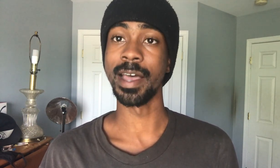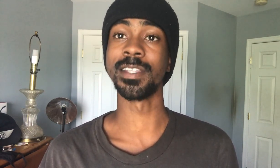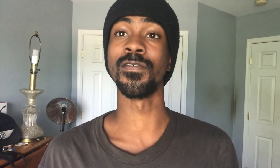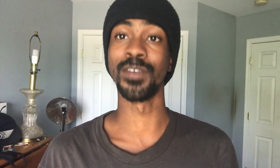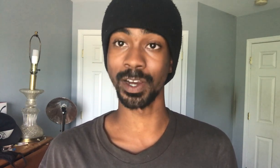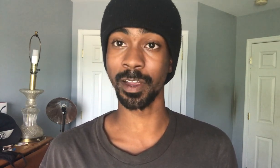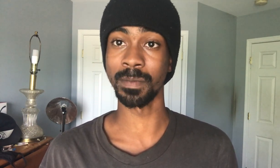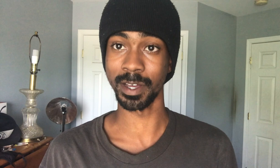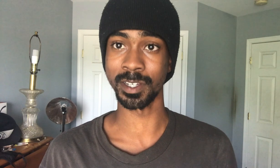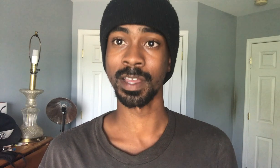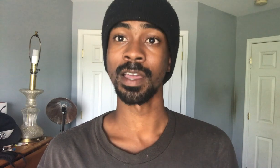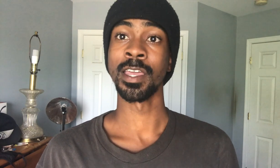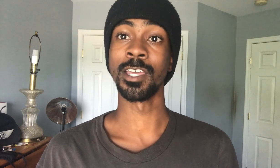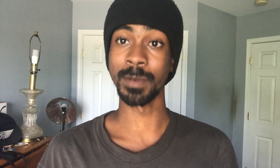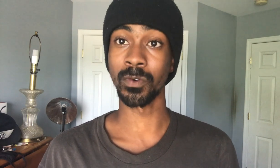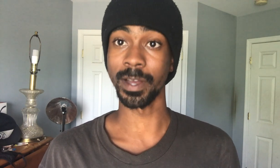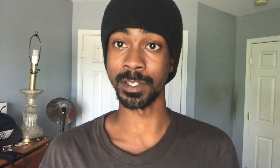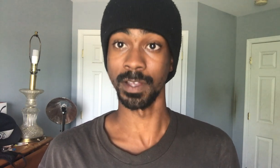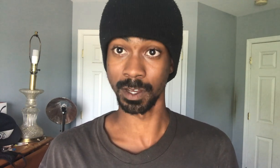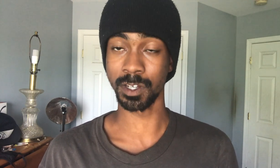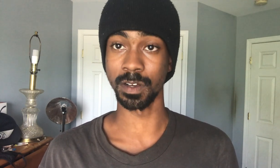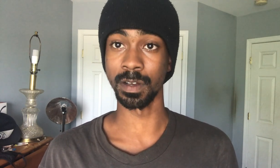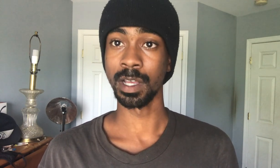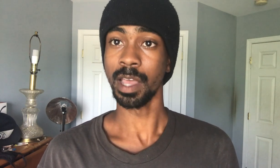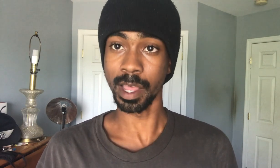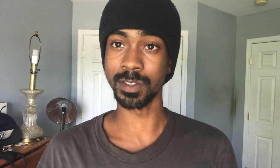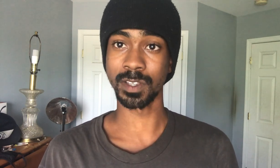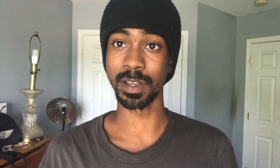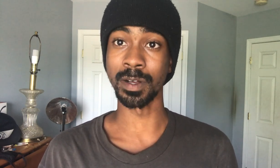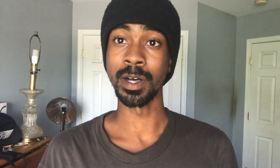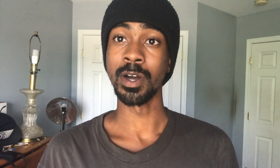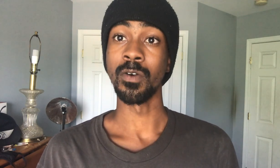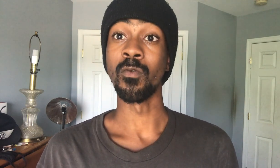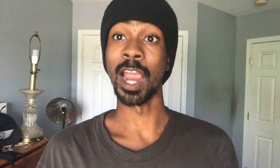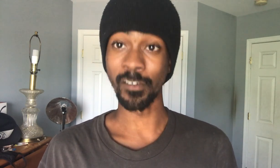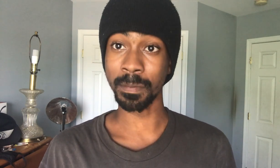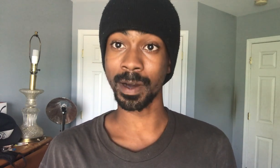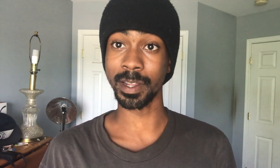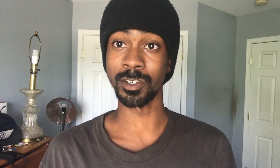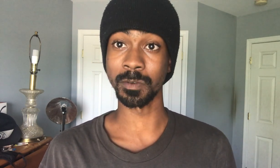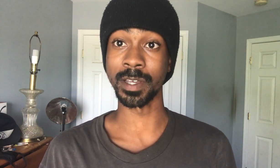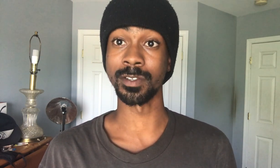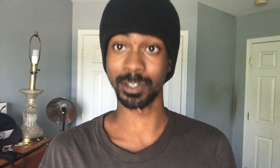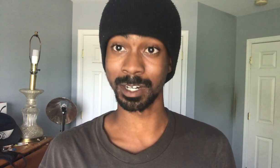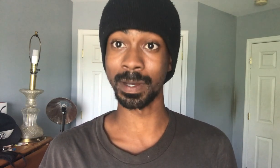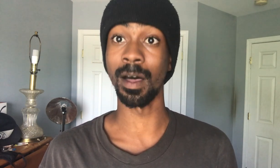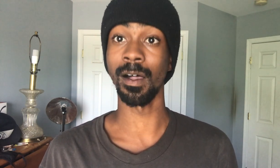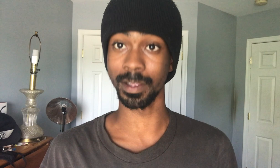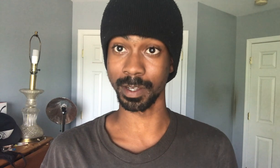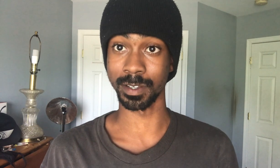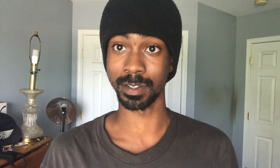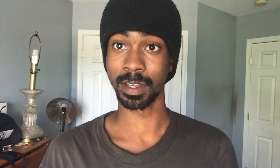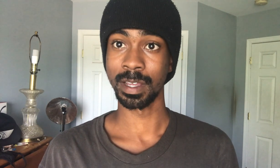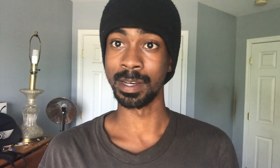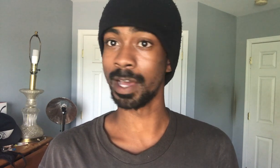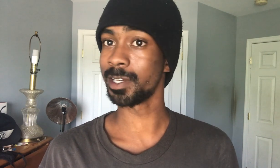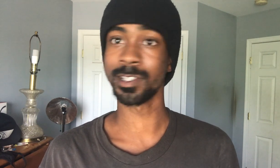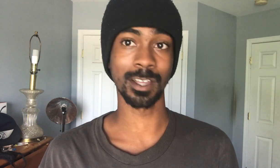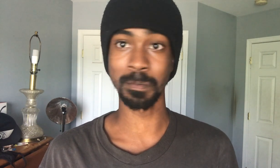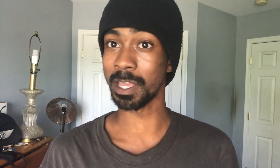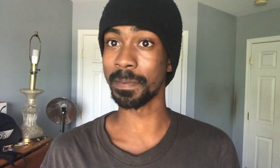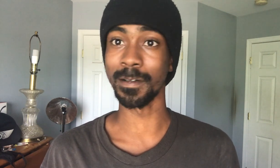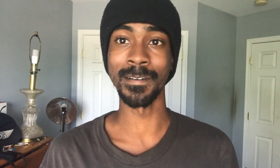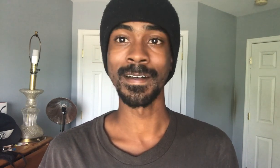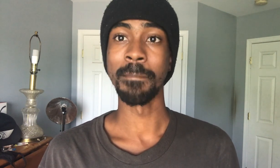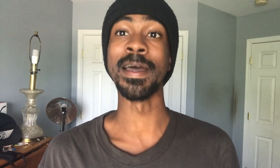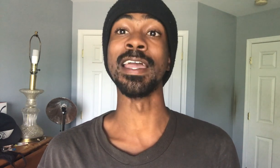least, is a very much human rights issue. And so everybody should be concerned about all of this. Not just